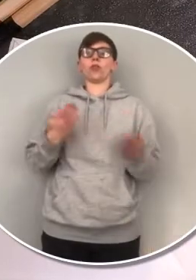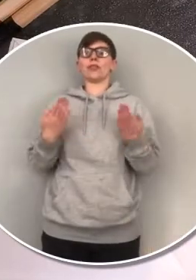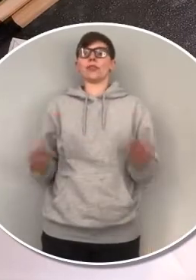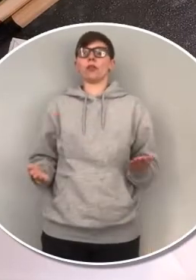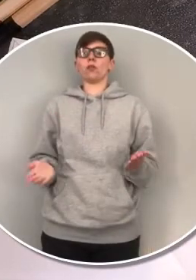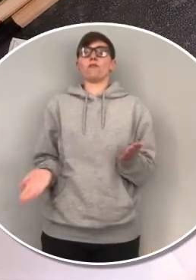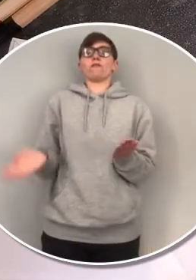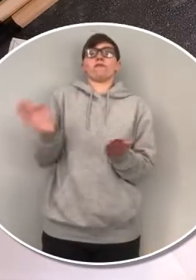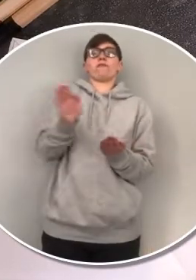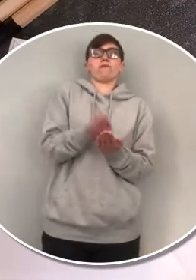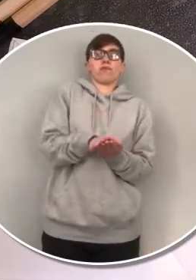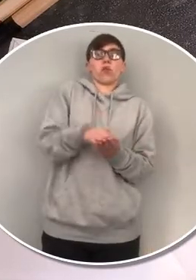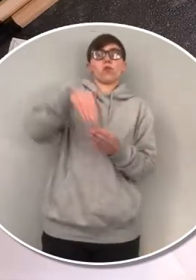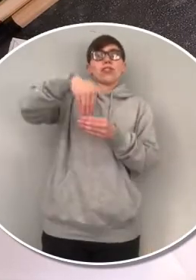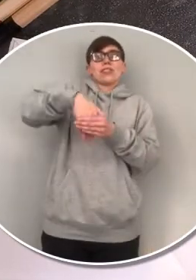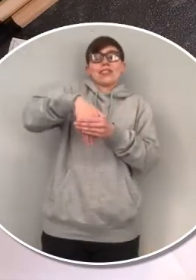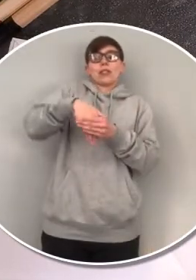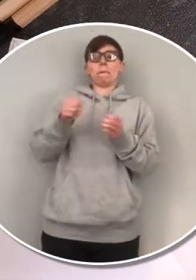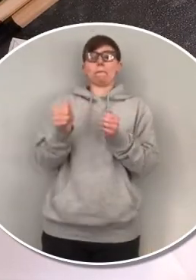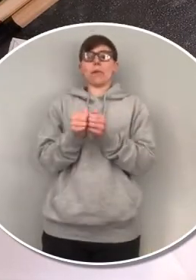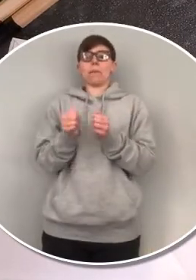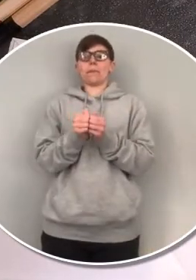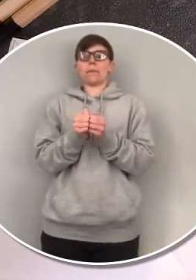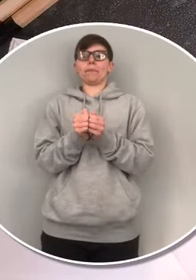bottom. Here we go.